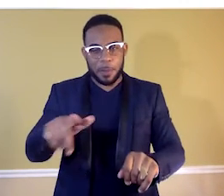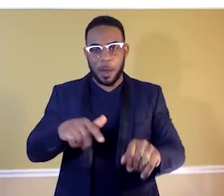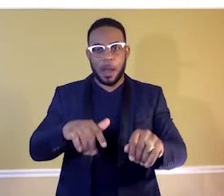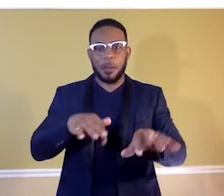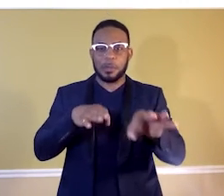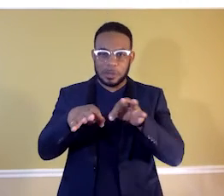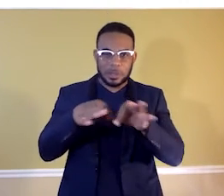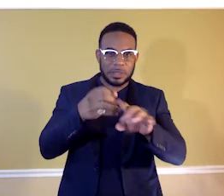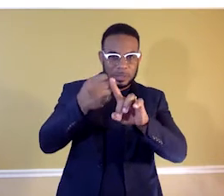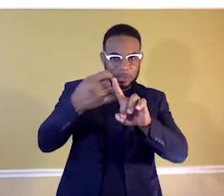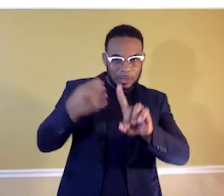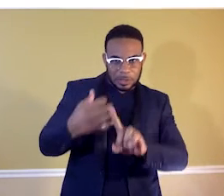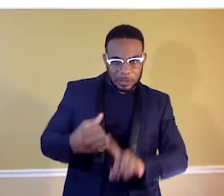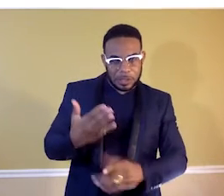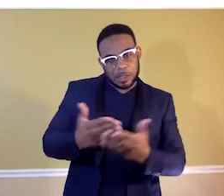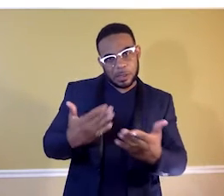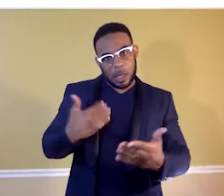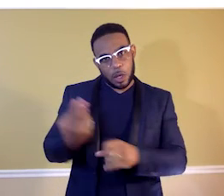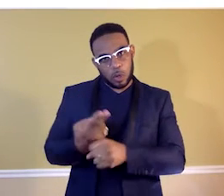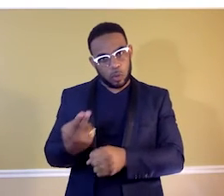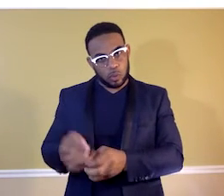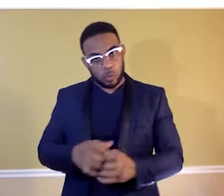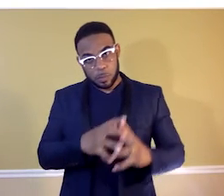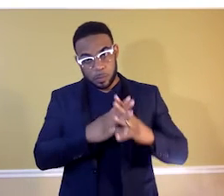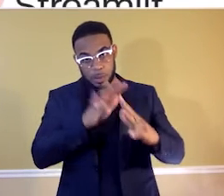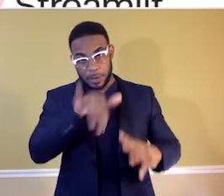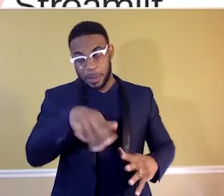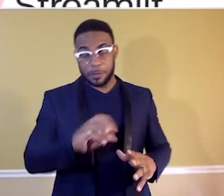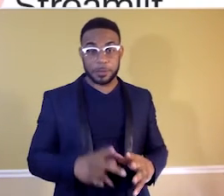through some of the things I use to actually build this platform.